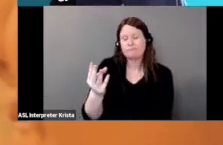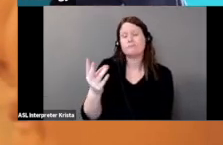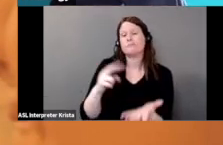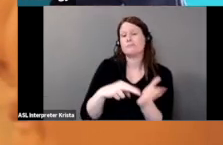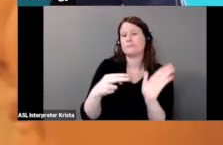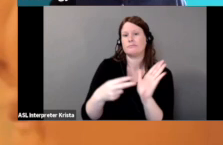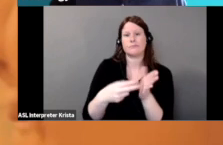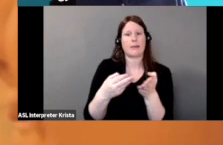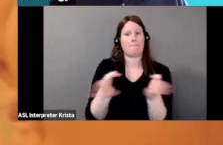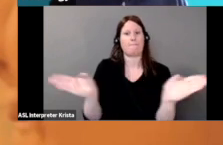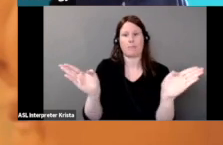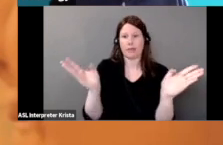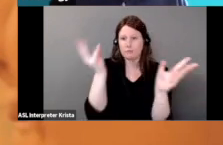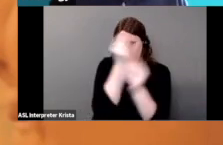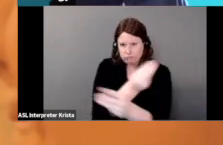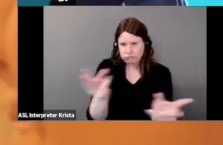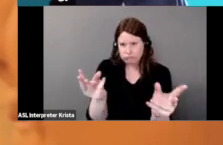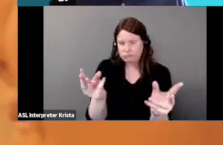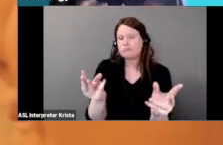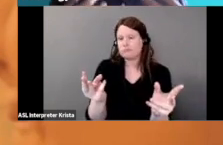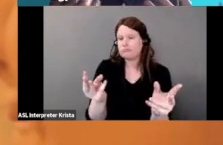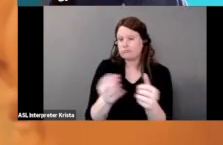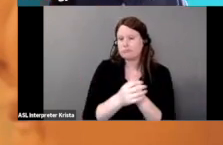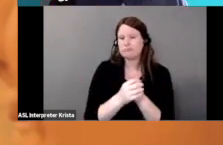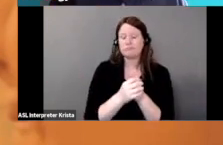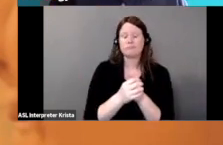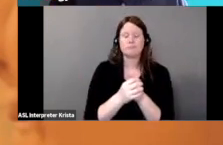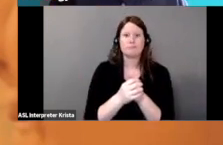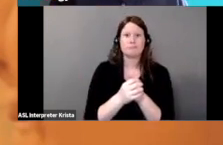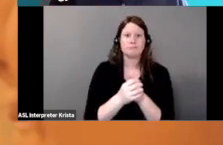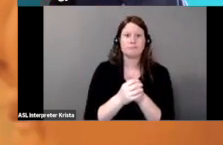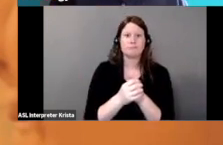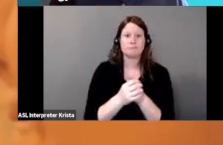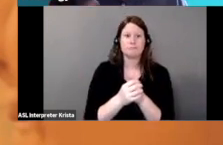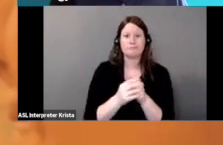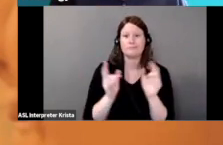publicly available. And if the